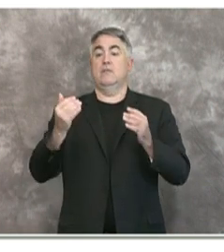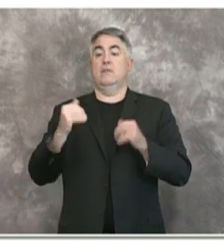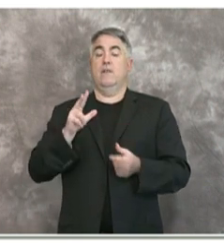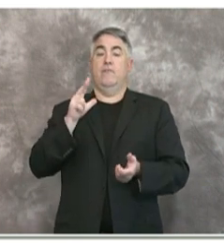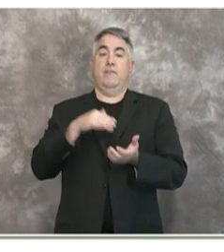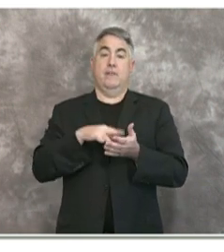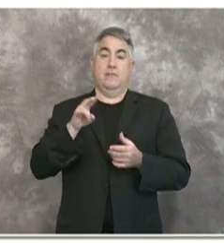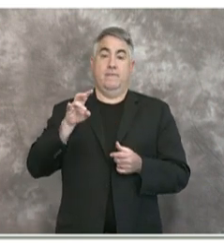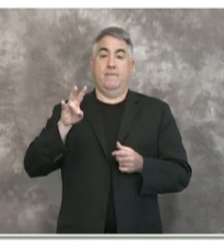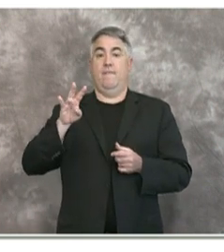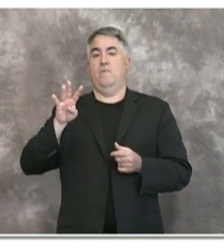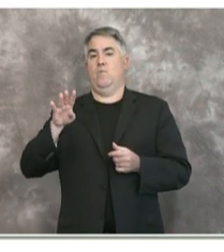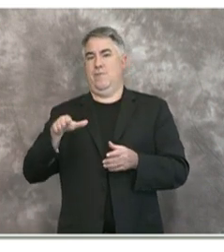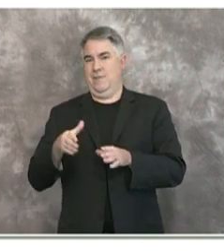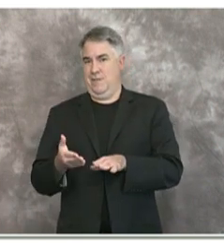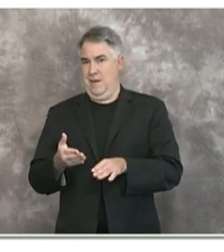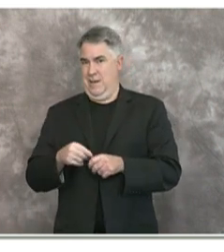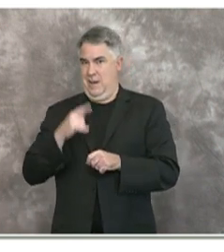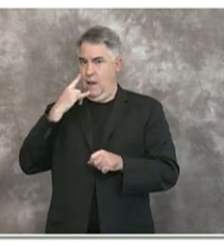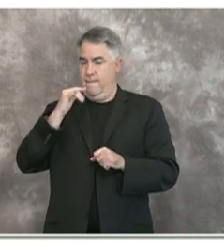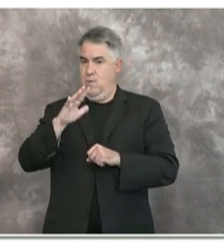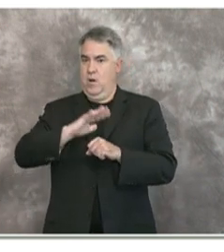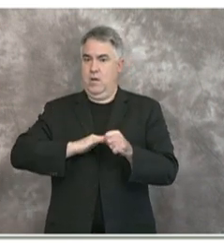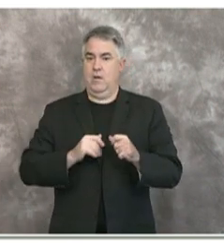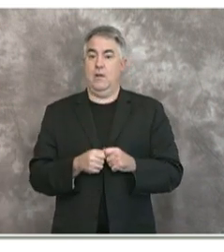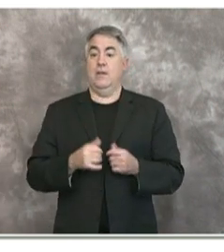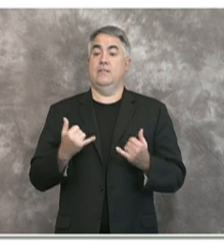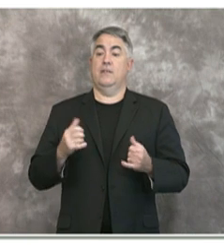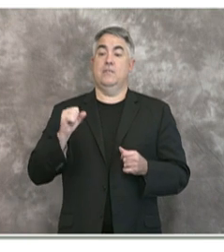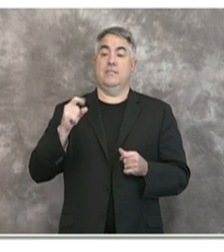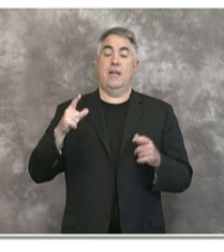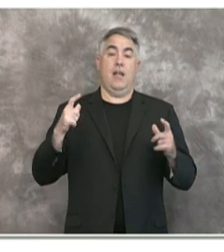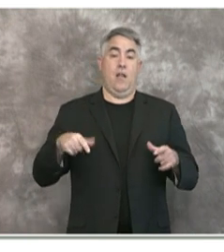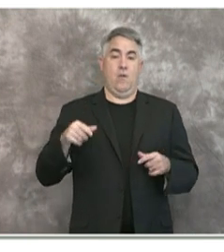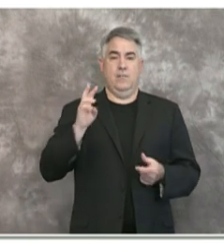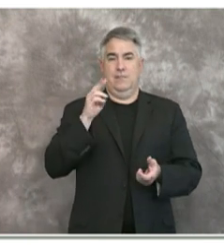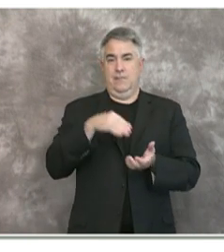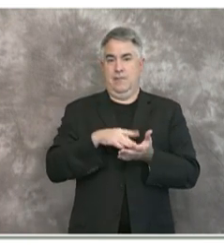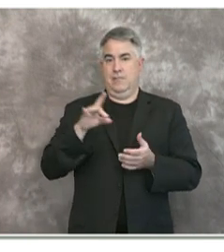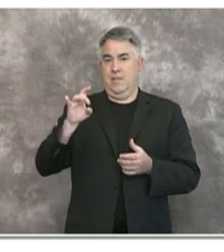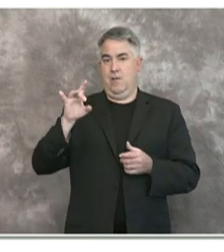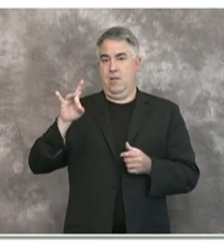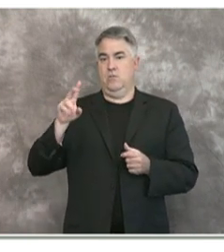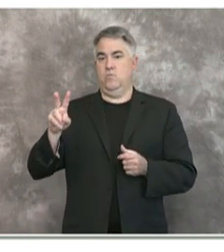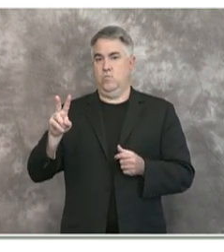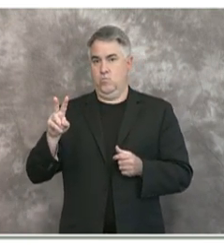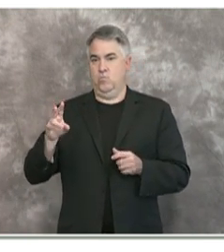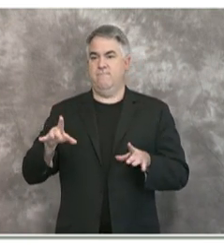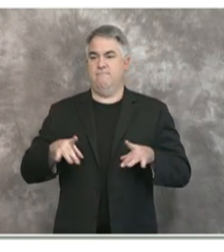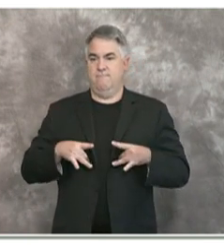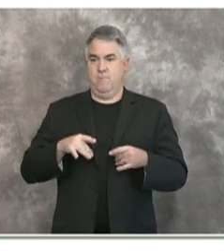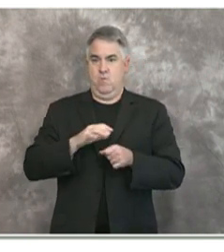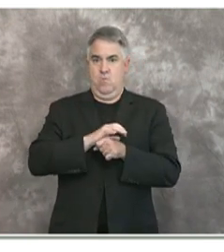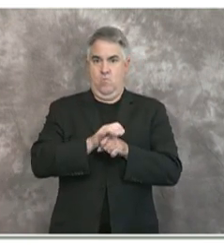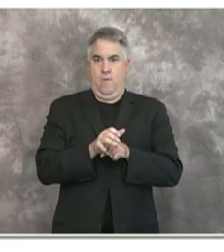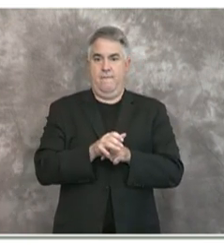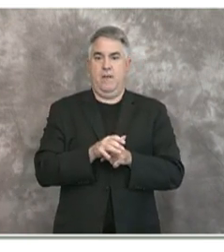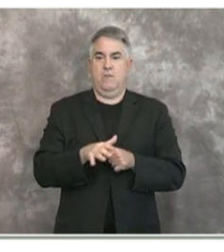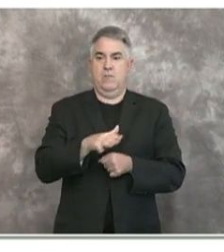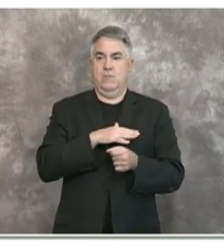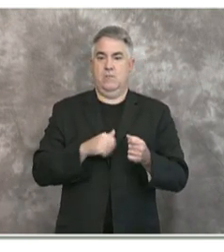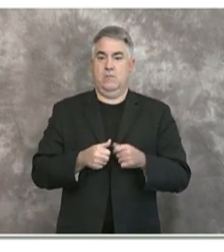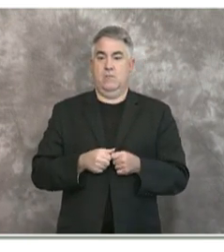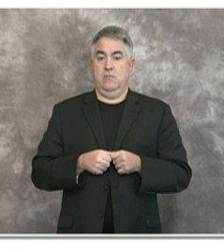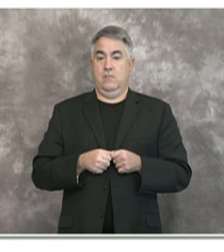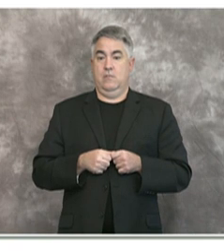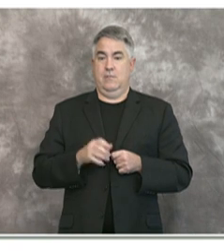3,774 deaths. Today, the County of San Diego is reporting 6,882 cases, which is